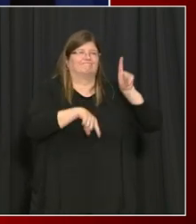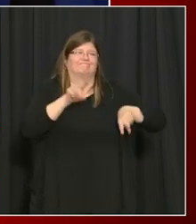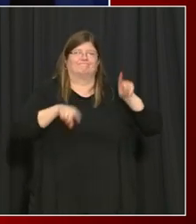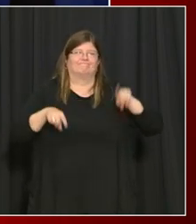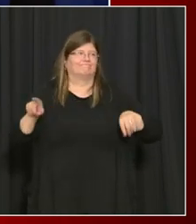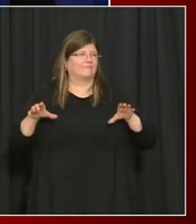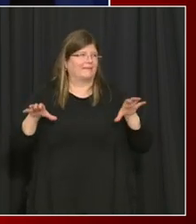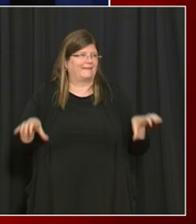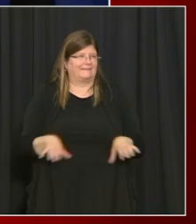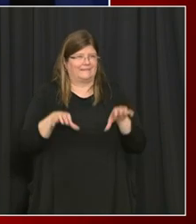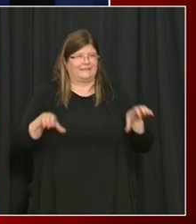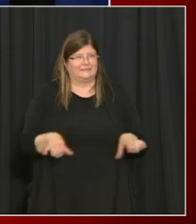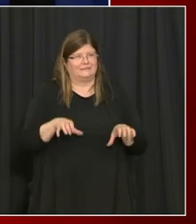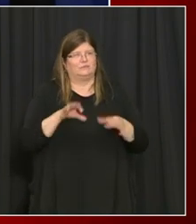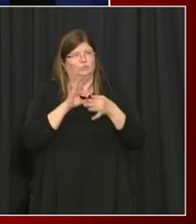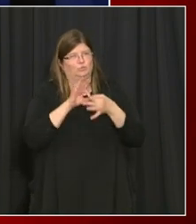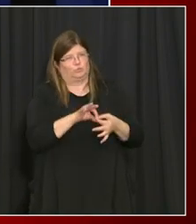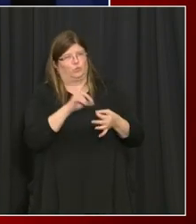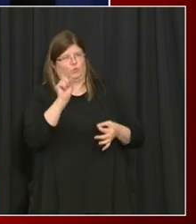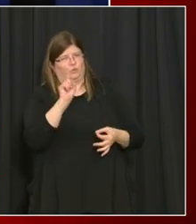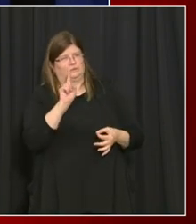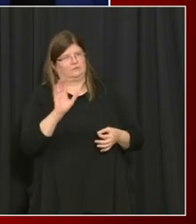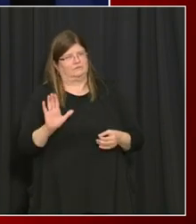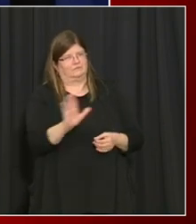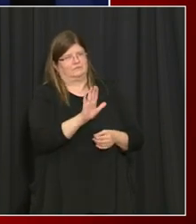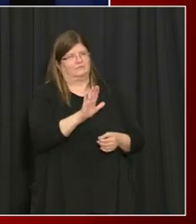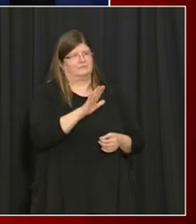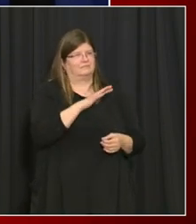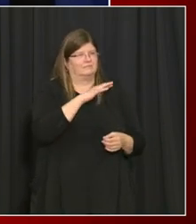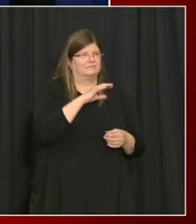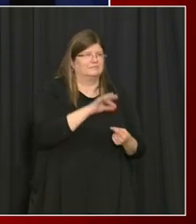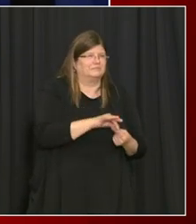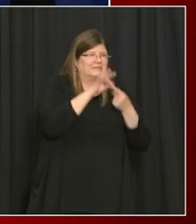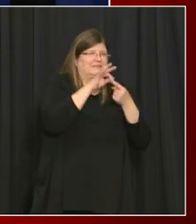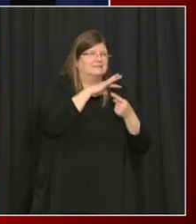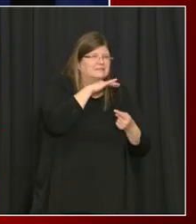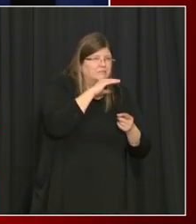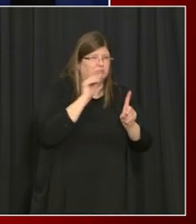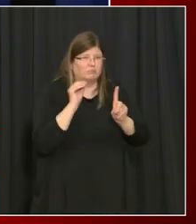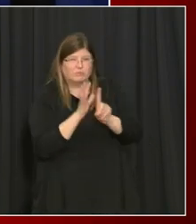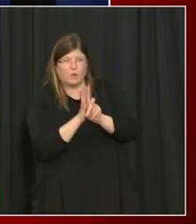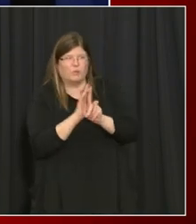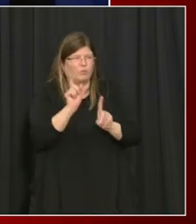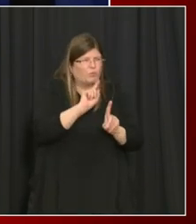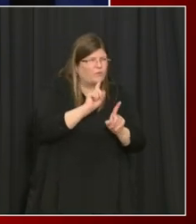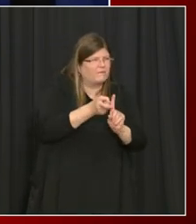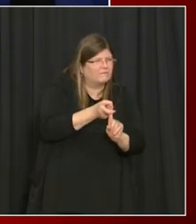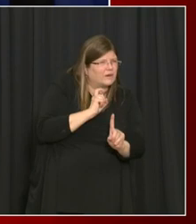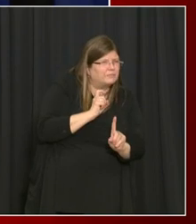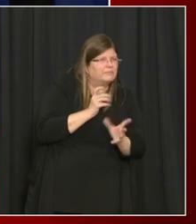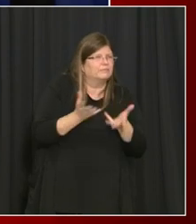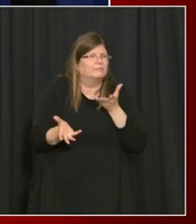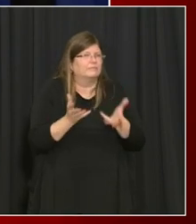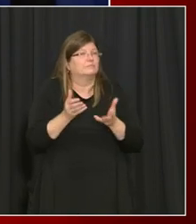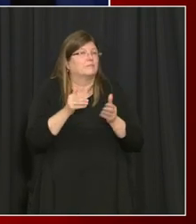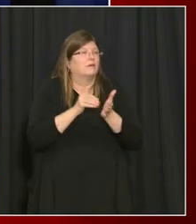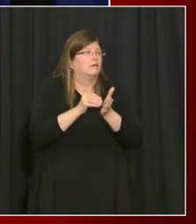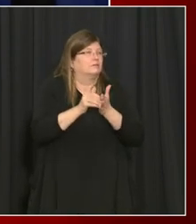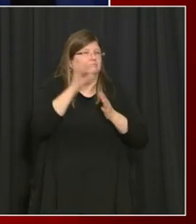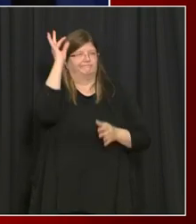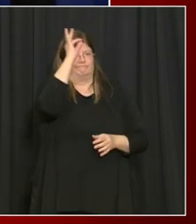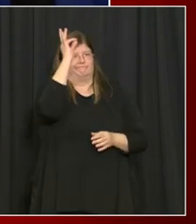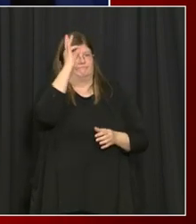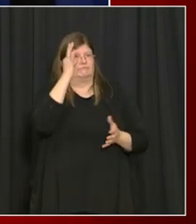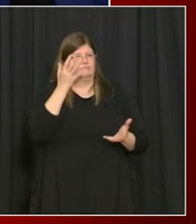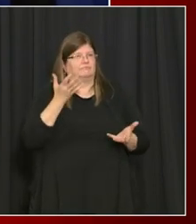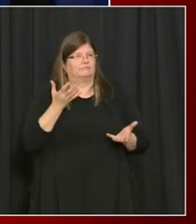activities related to where their particular infection or known exposure would come from, which is often unknown in a lot of members